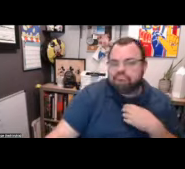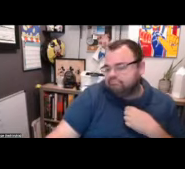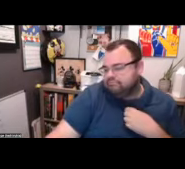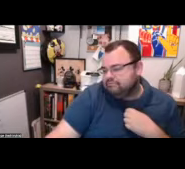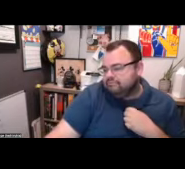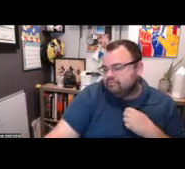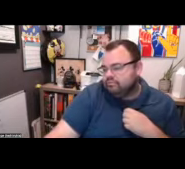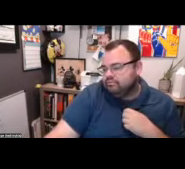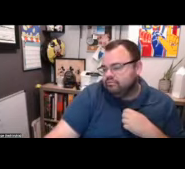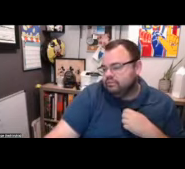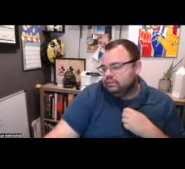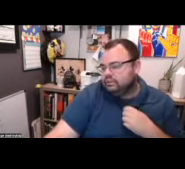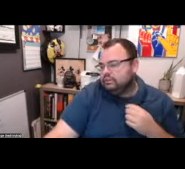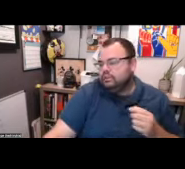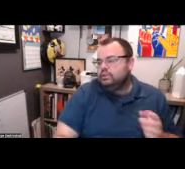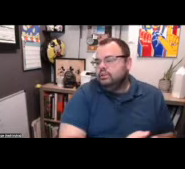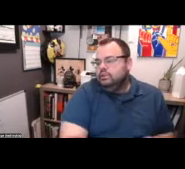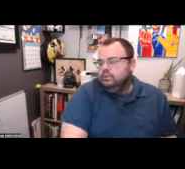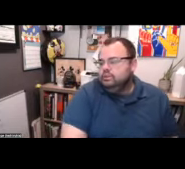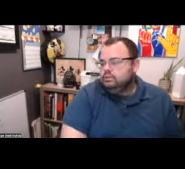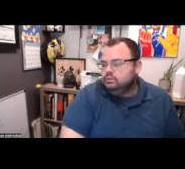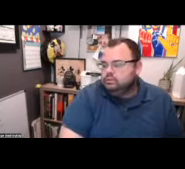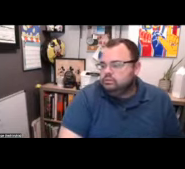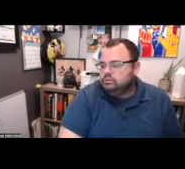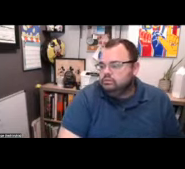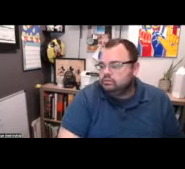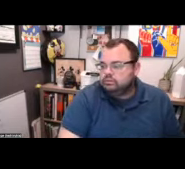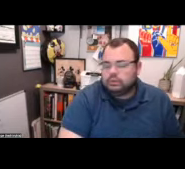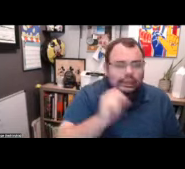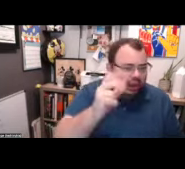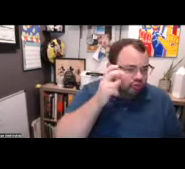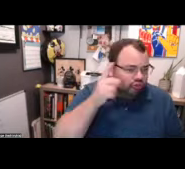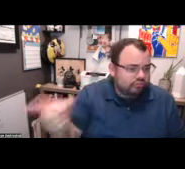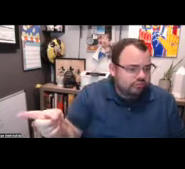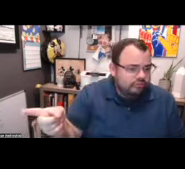first program and what it looked like. First program.